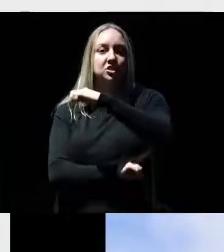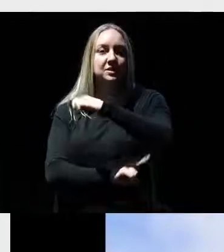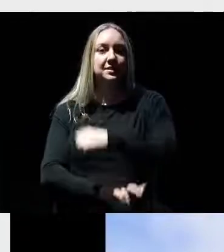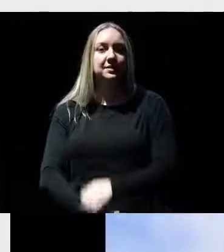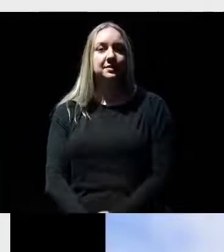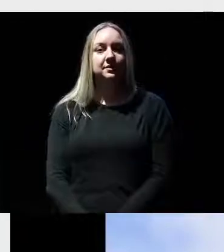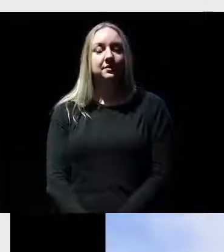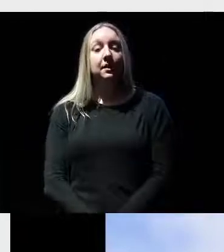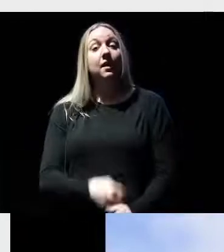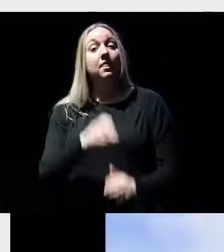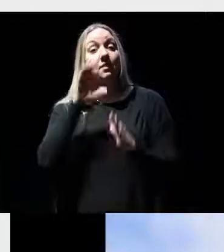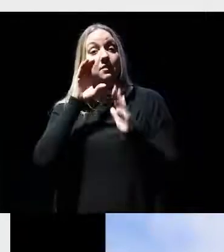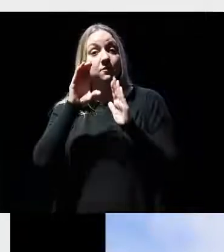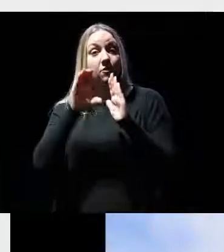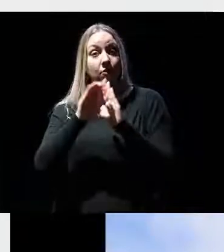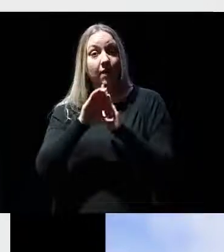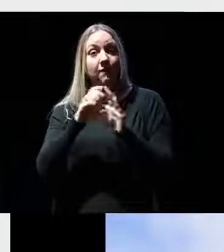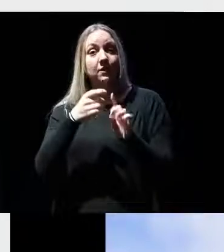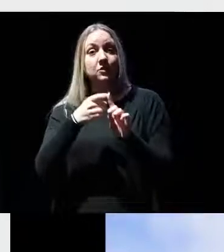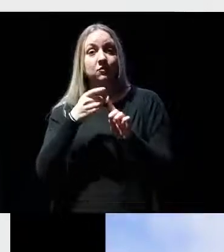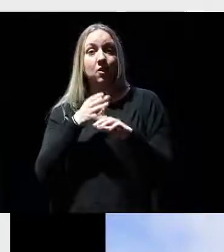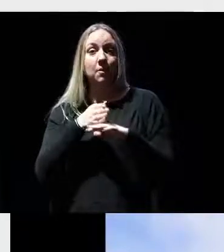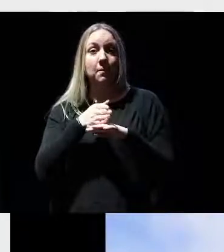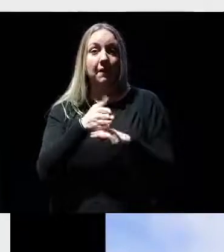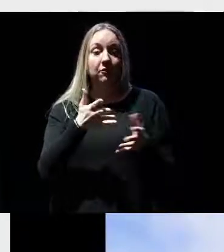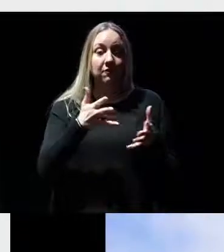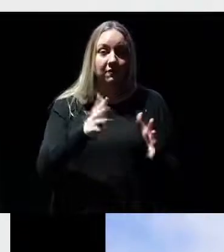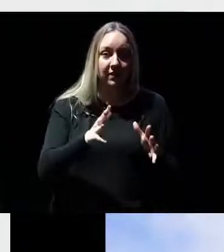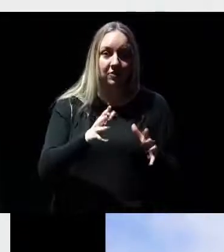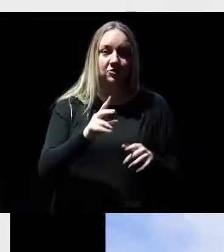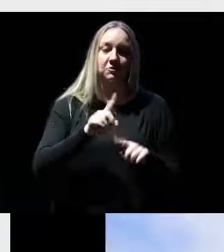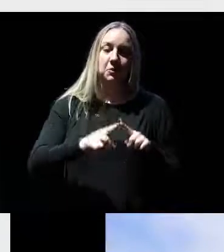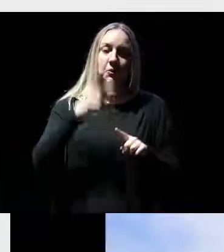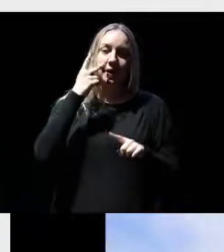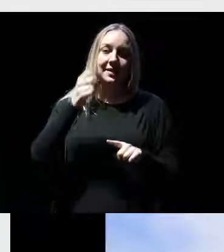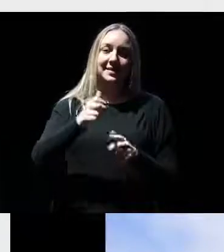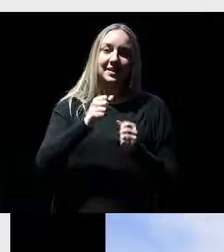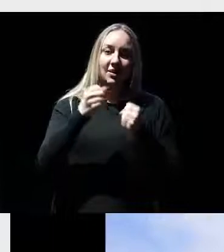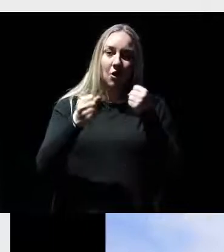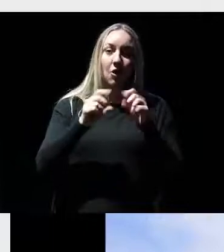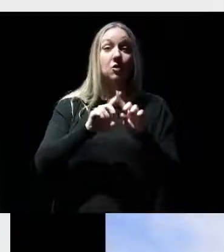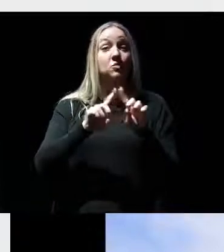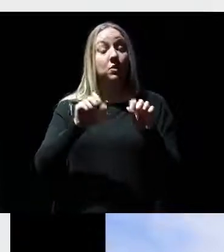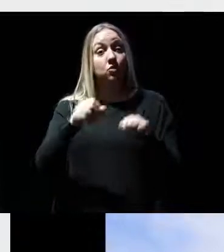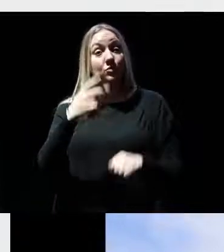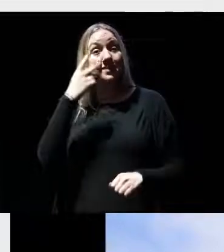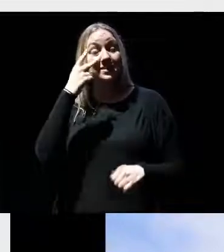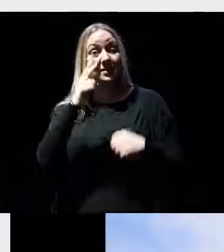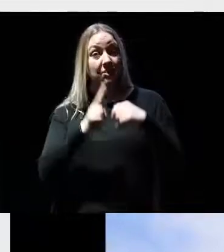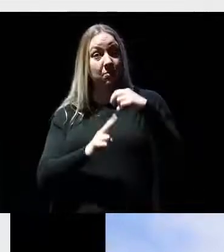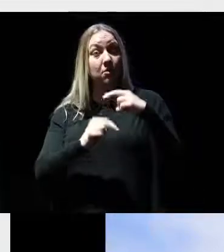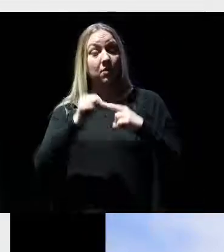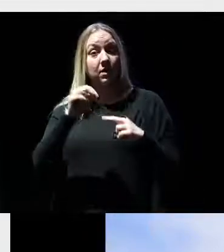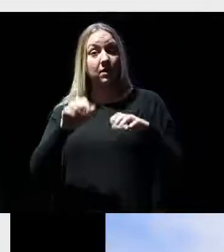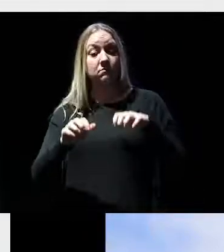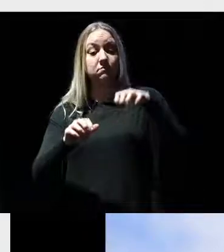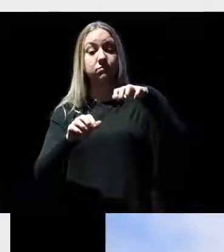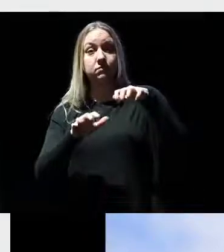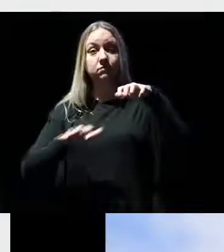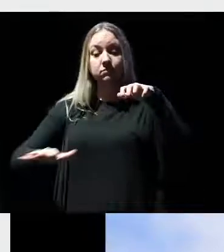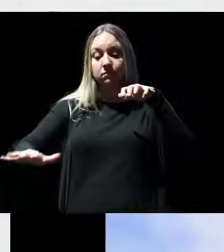This is a photograph right after it was done, so there's no cars here, but this gives you a sense of how the building sits above that landscape